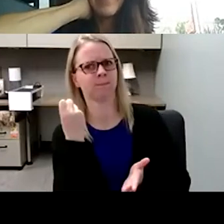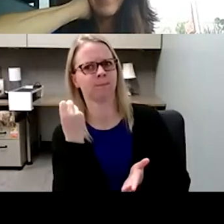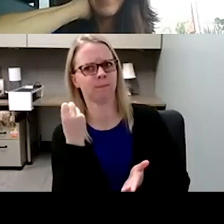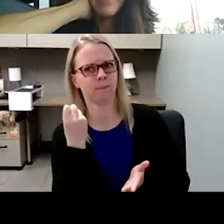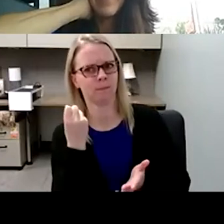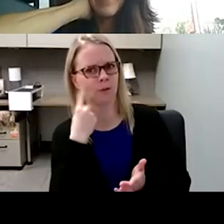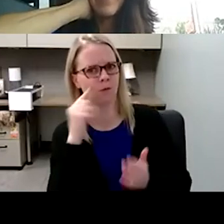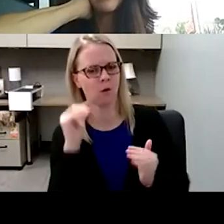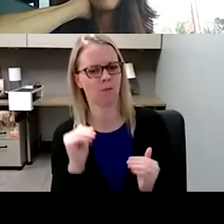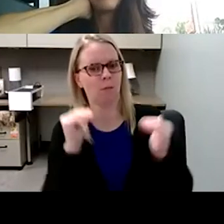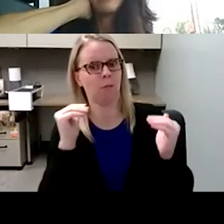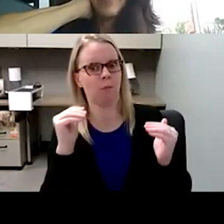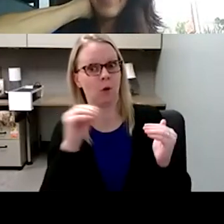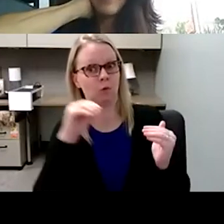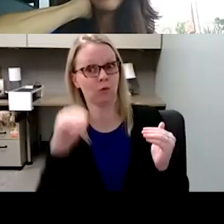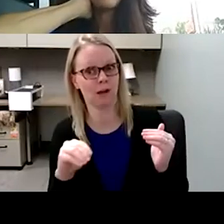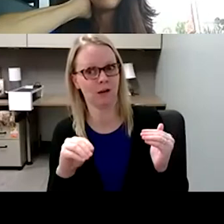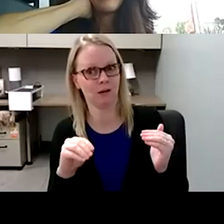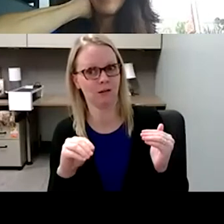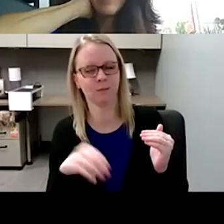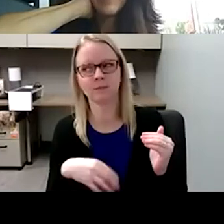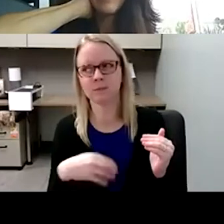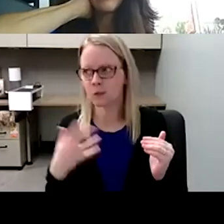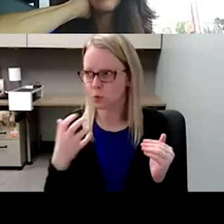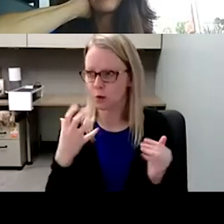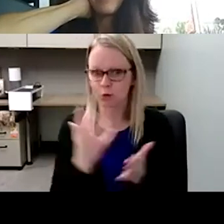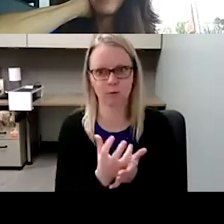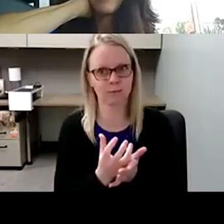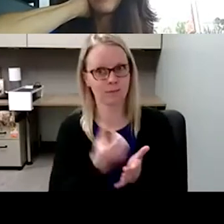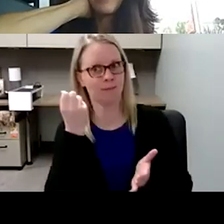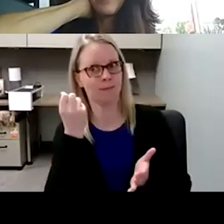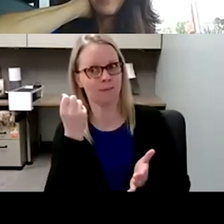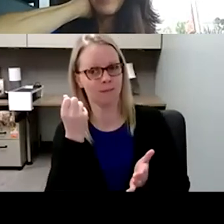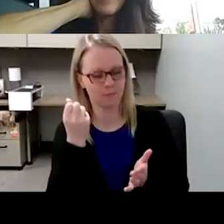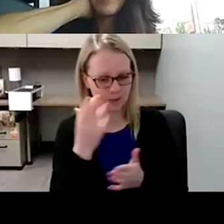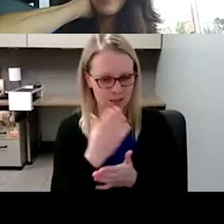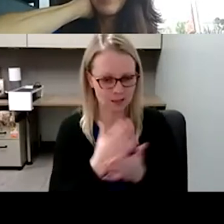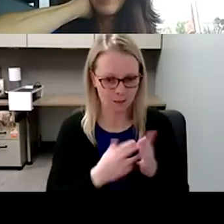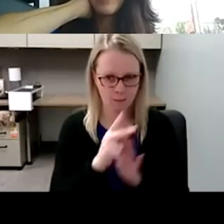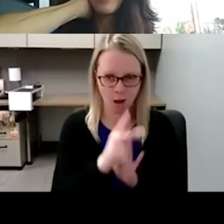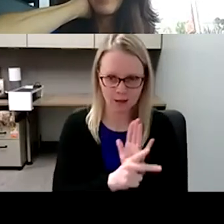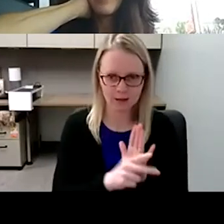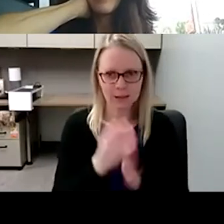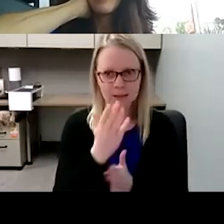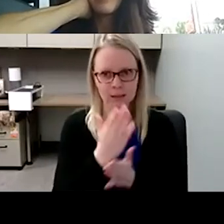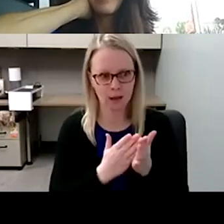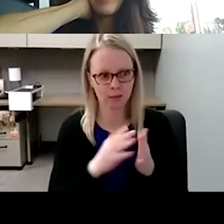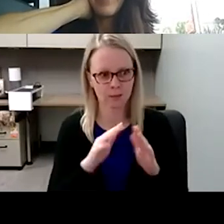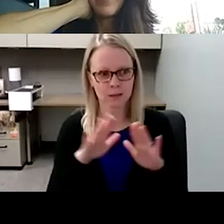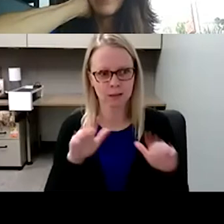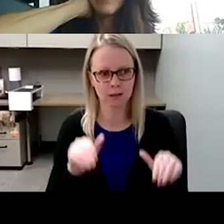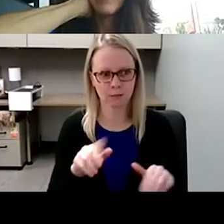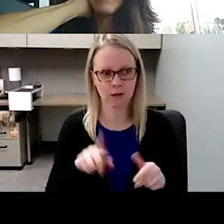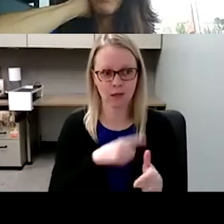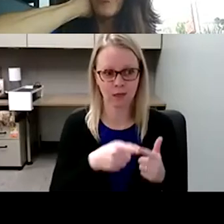higher rating versus another. And you want to game some of the policies and systems so that you know that you have something that,